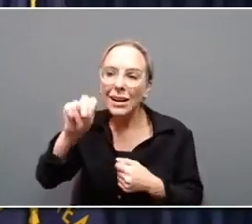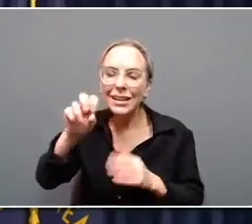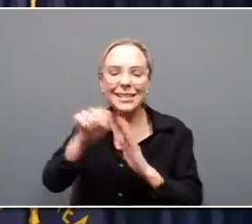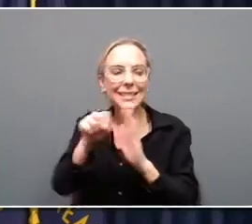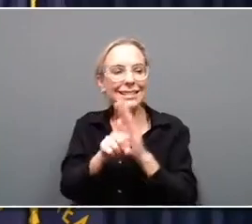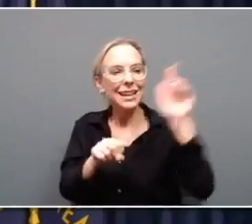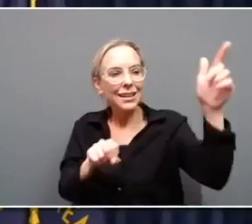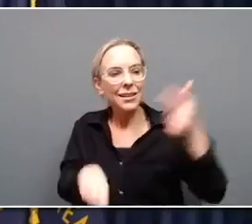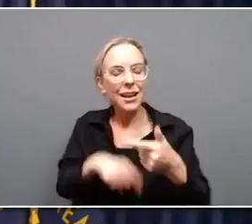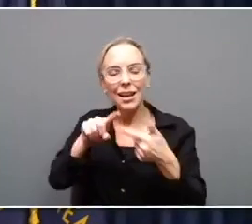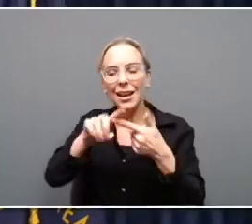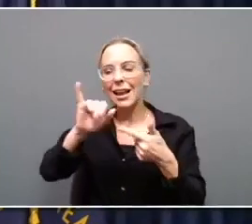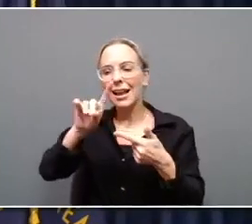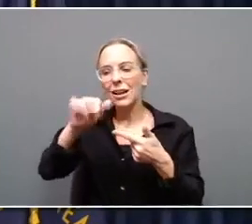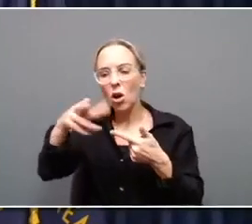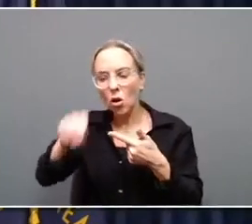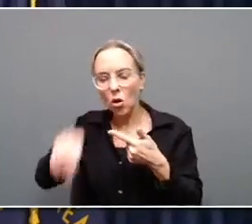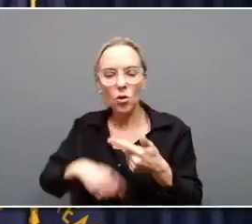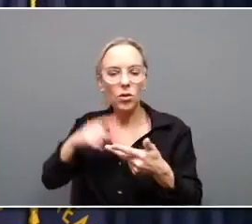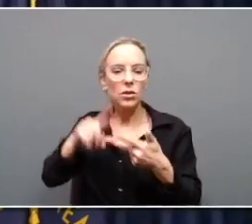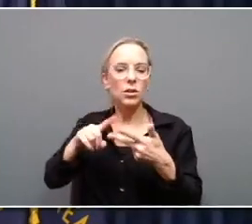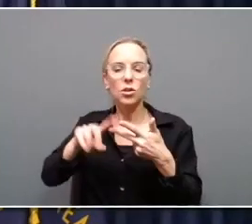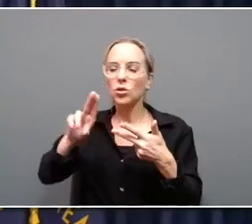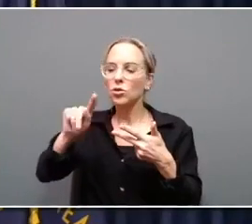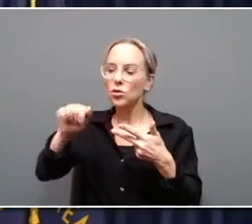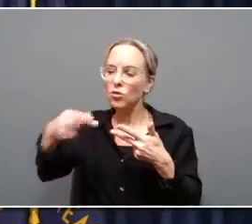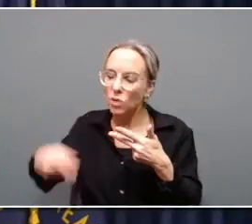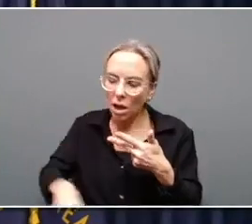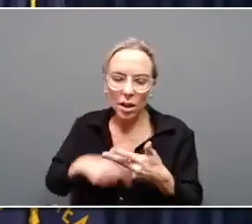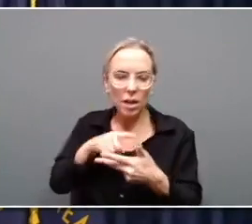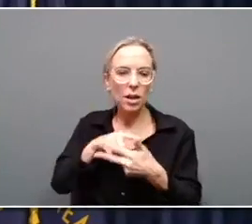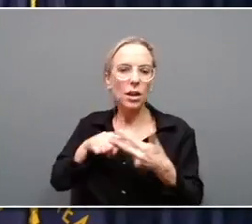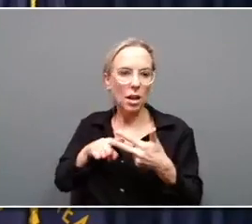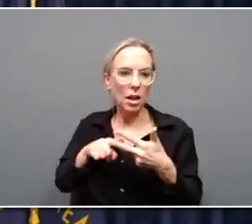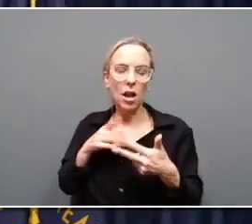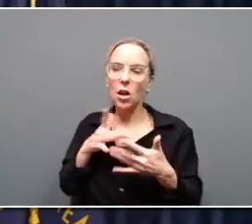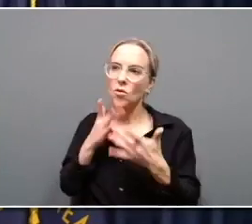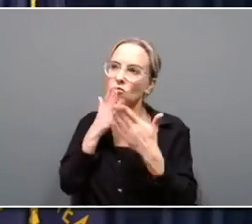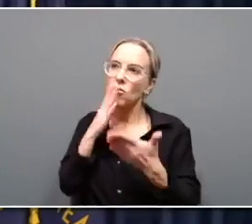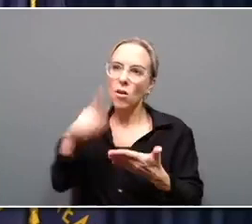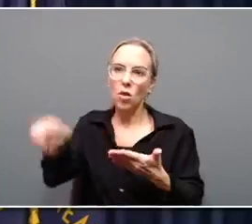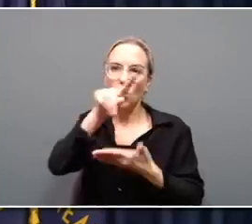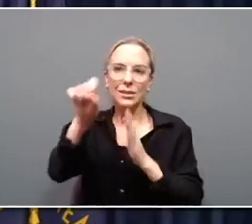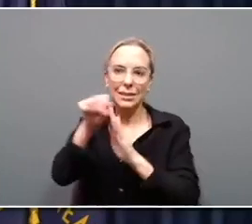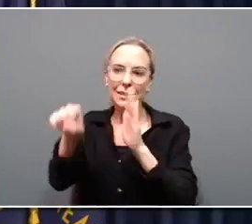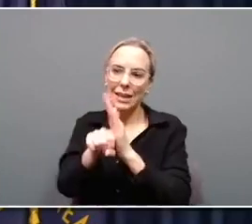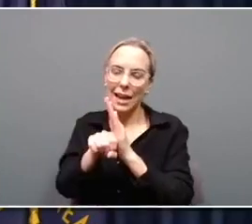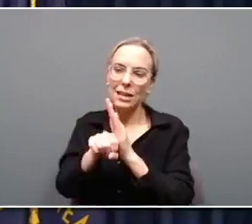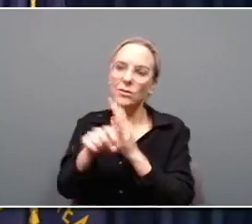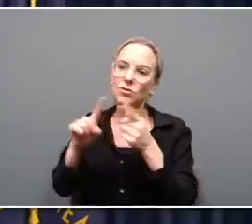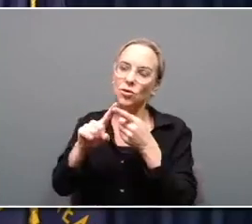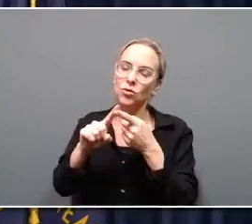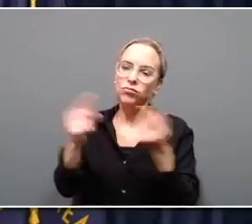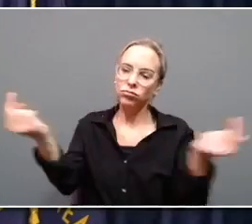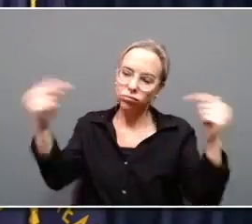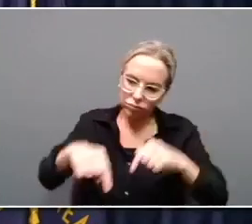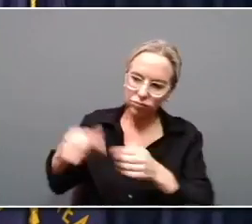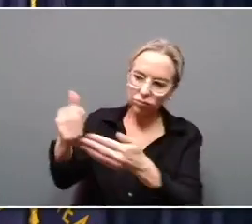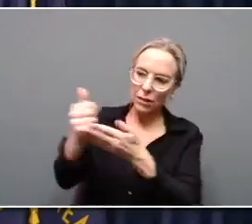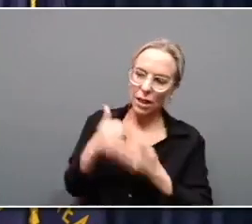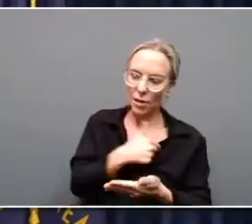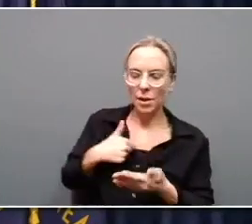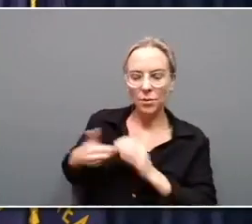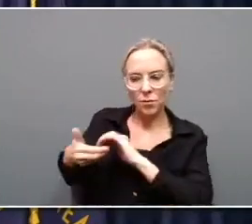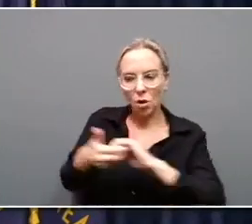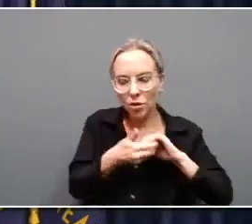the Utah Division of Forestry, Fire, and State Lands. We are grateful for those partners. Assistance in various forms has also